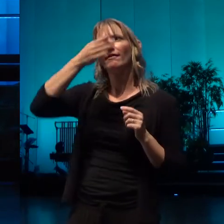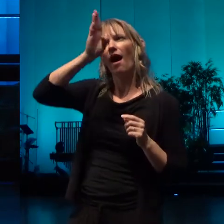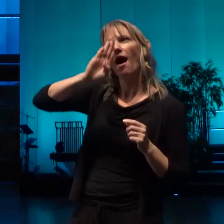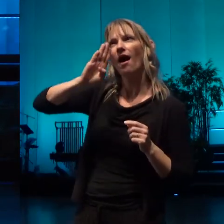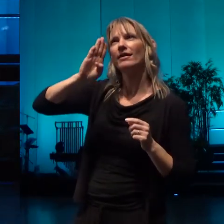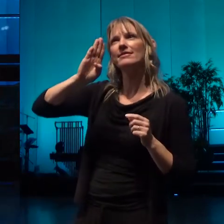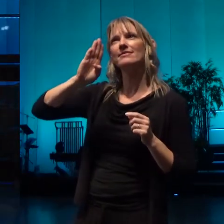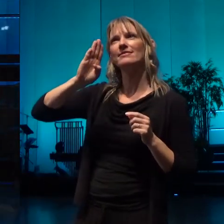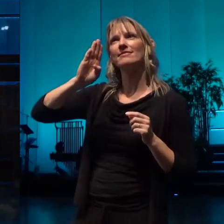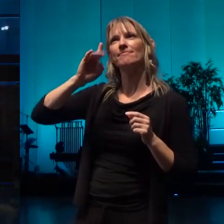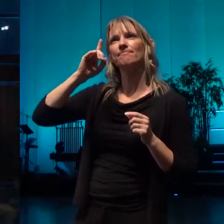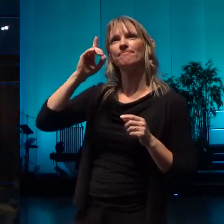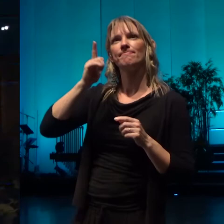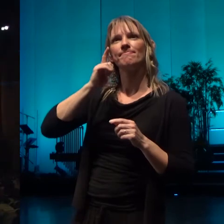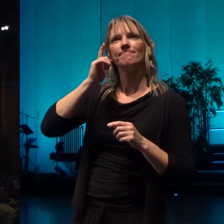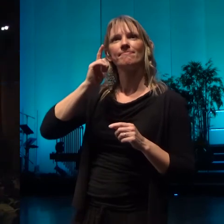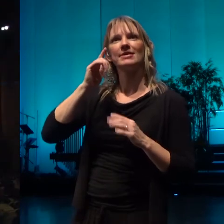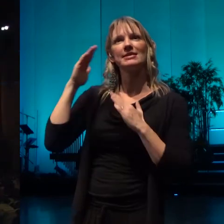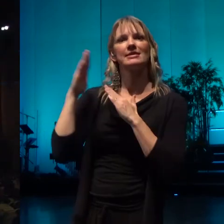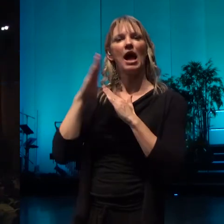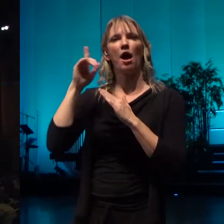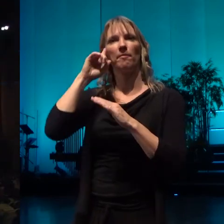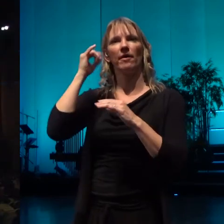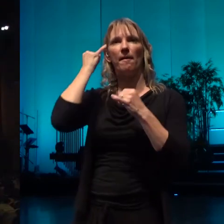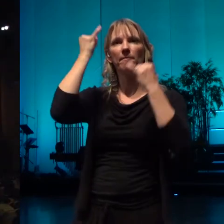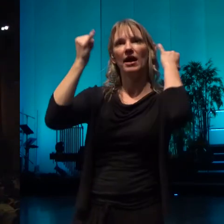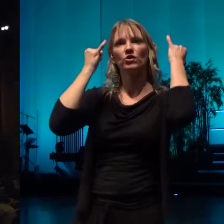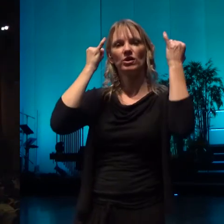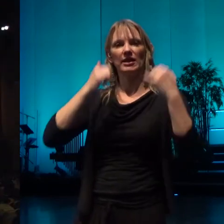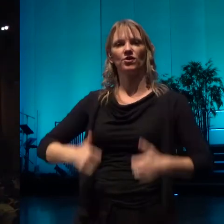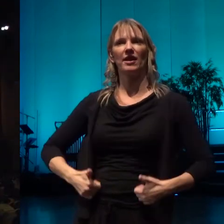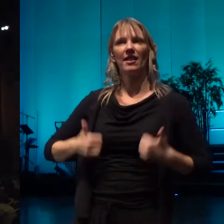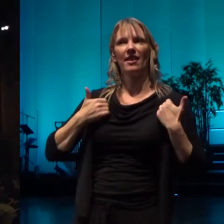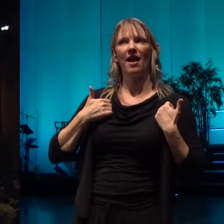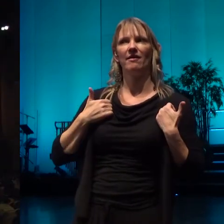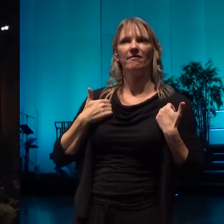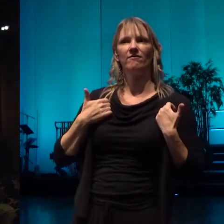grandest imagination of what life is,